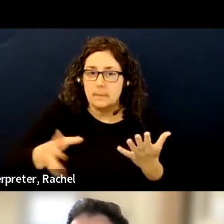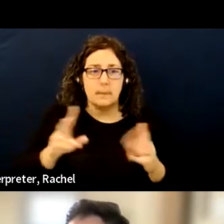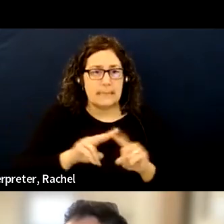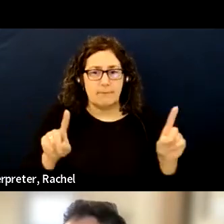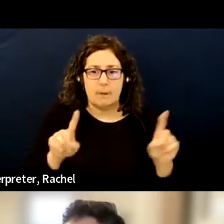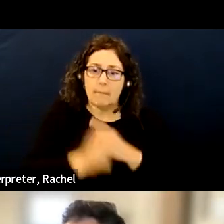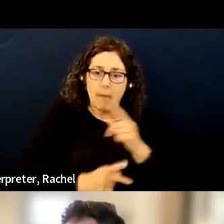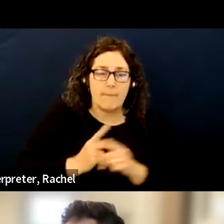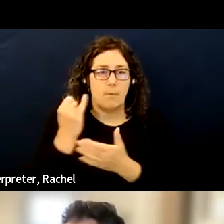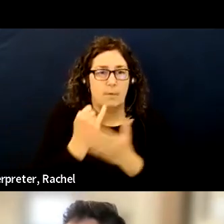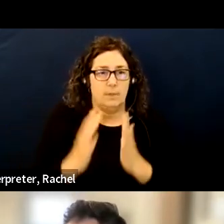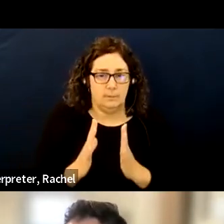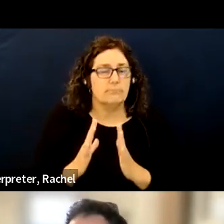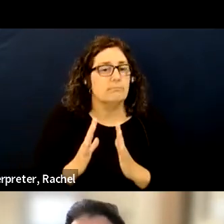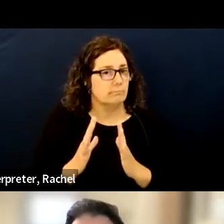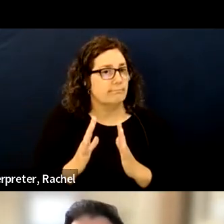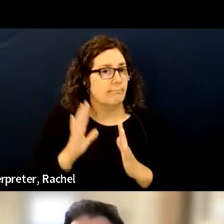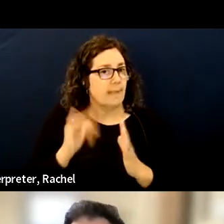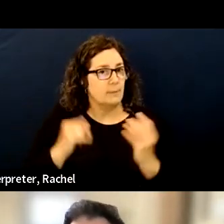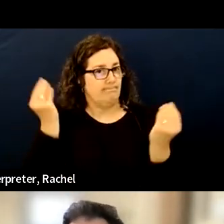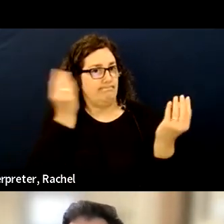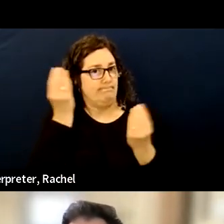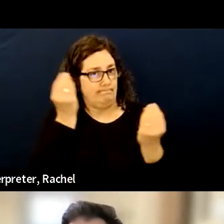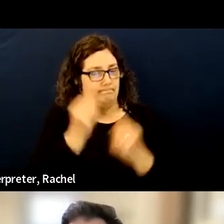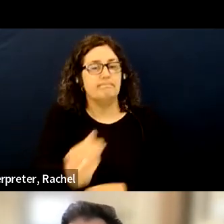career. So that's what I've been thinking about.